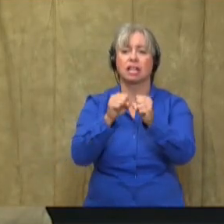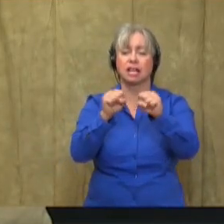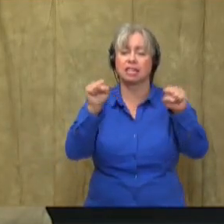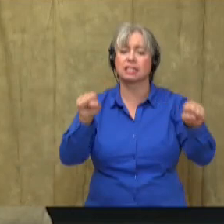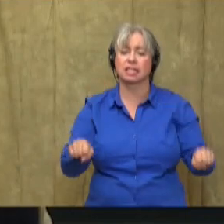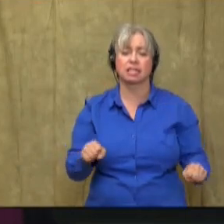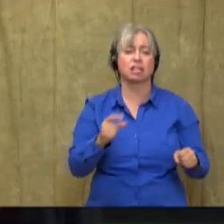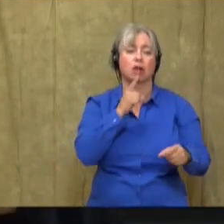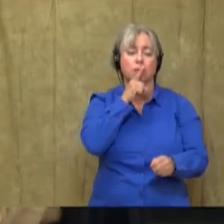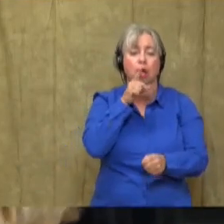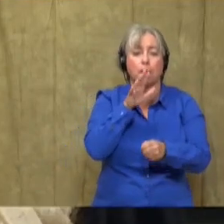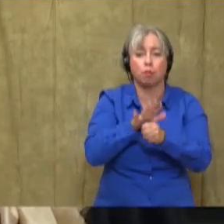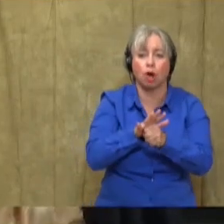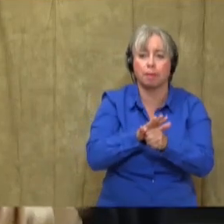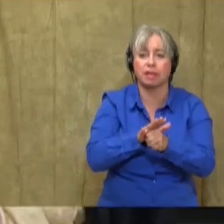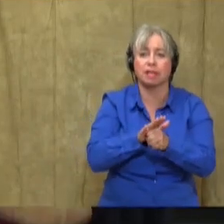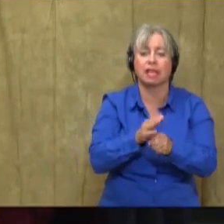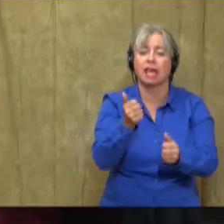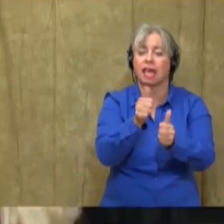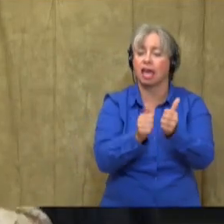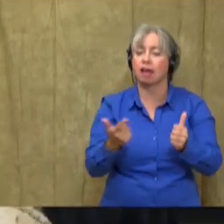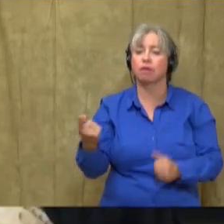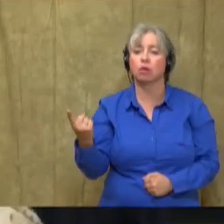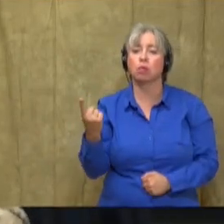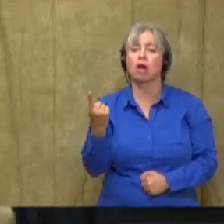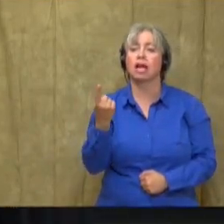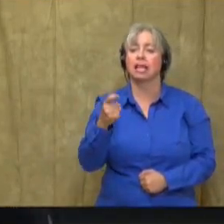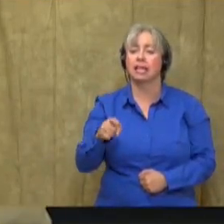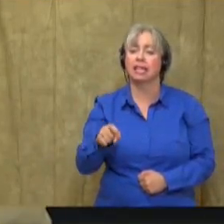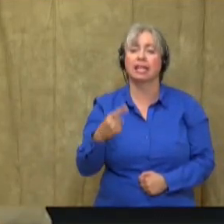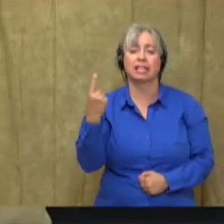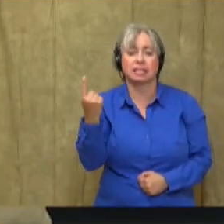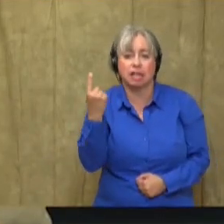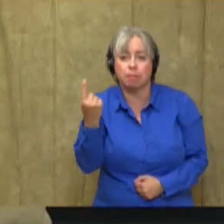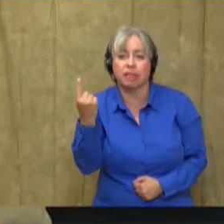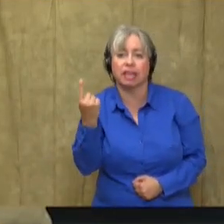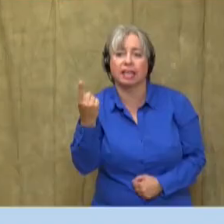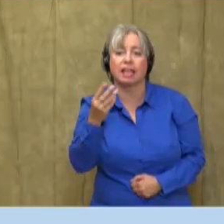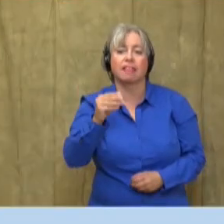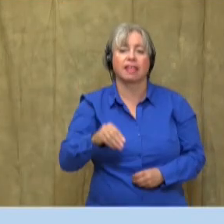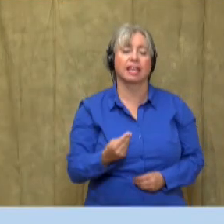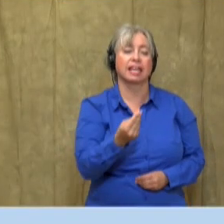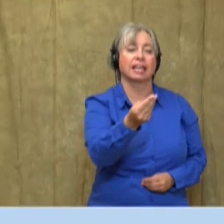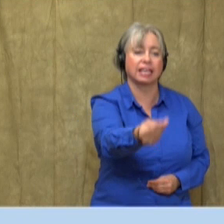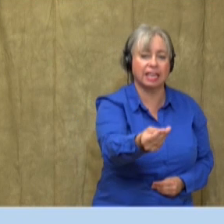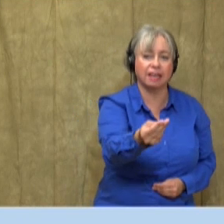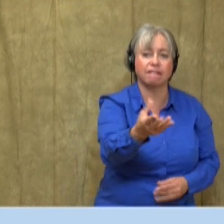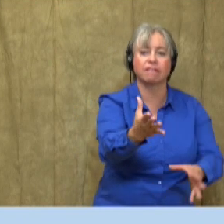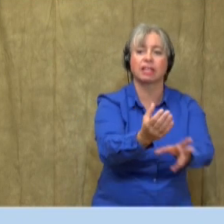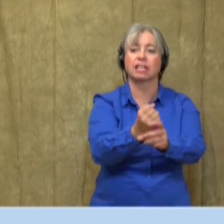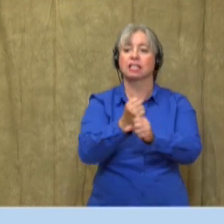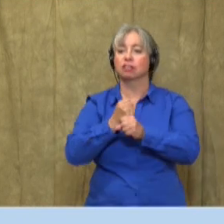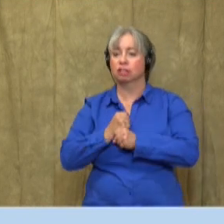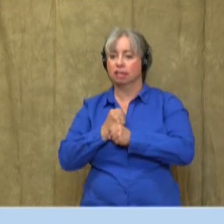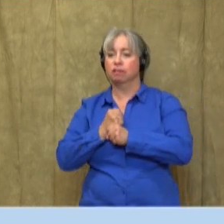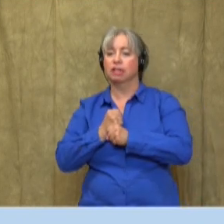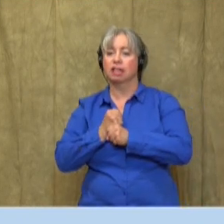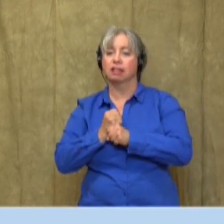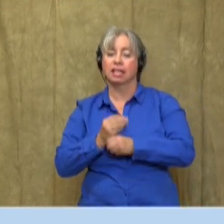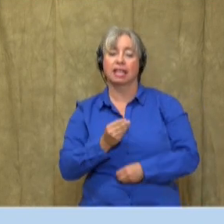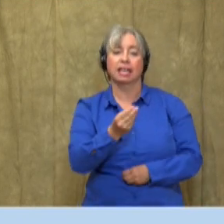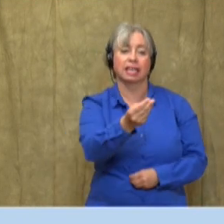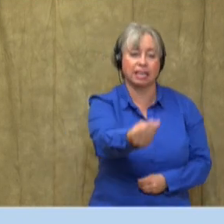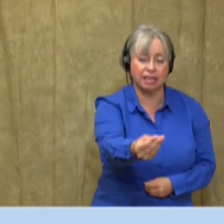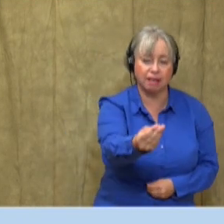Everyone needed something in this relationship. They needed to give, they needed to get, and then they needed to give